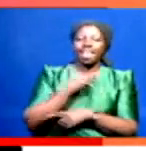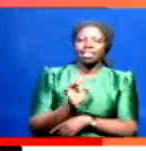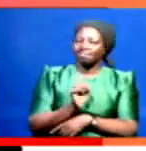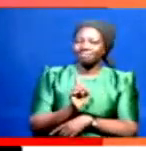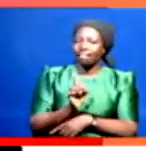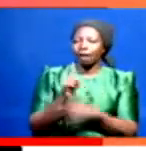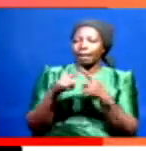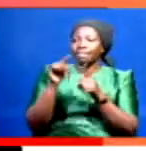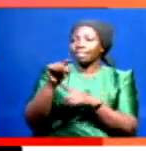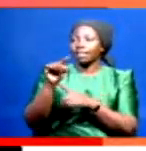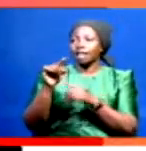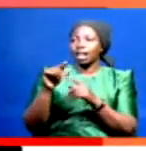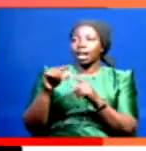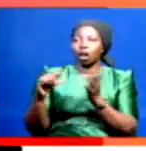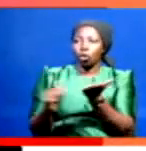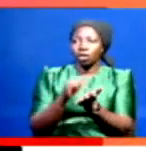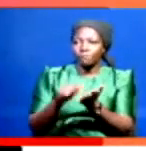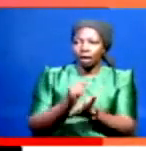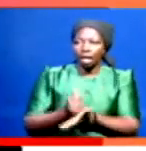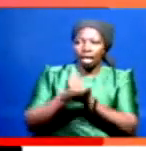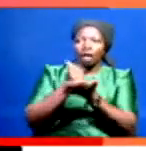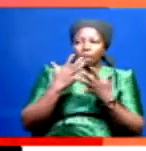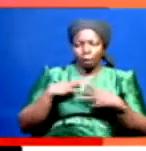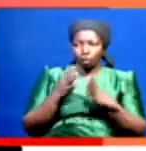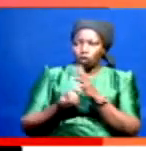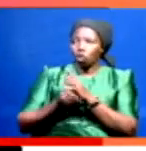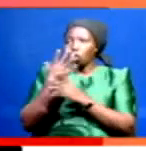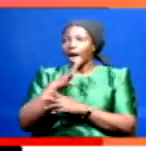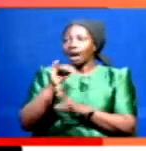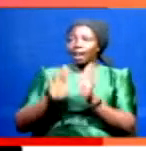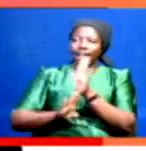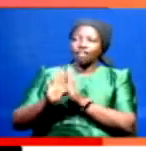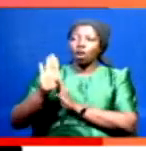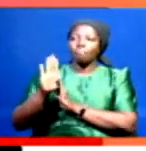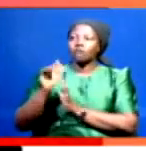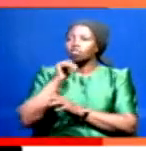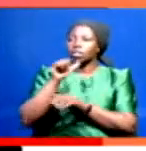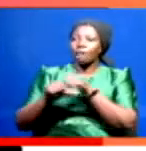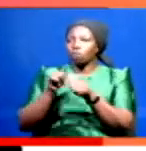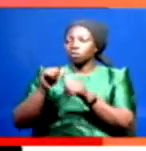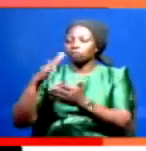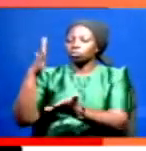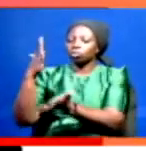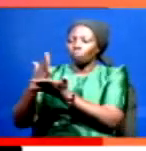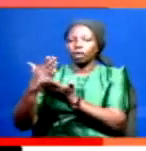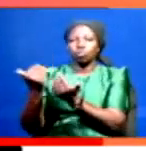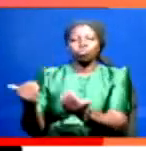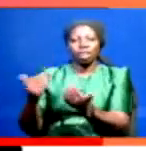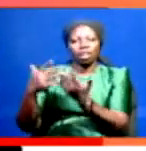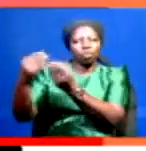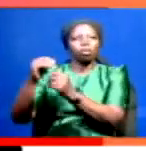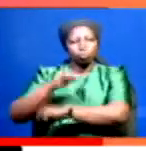It is a gospel of helping people grow and develop. It is not about stopping children from going to school. It's not against